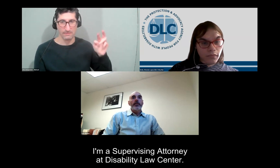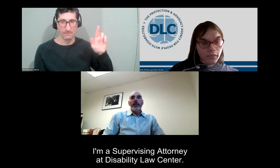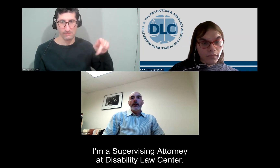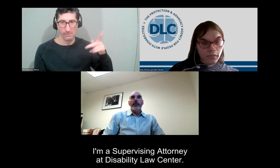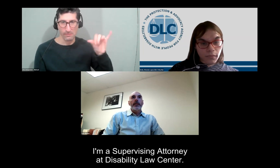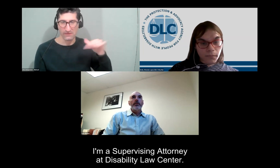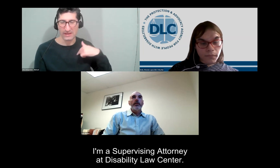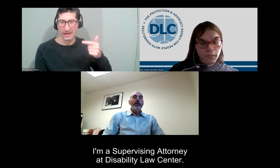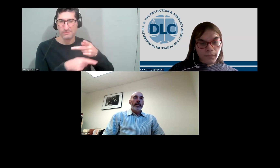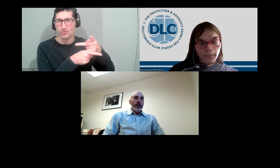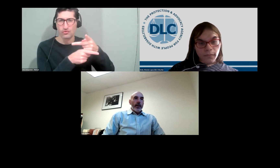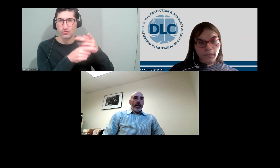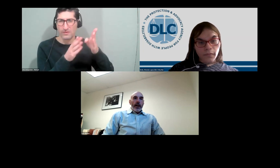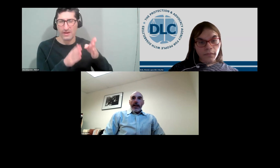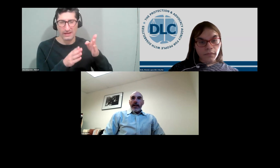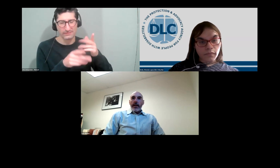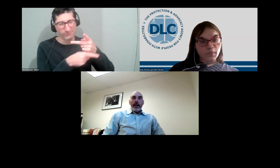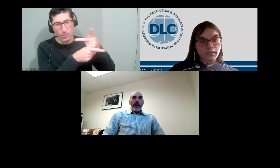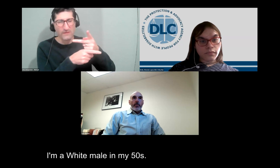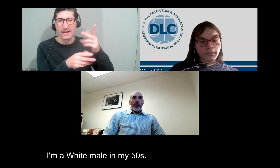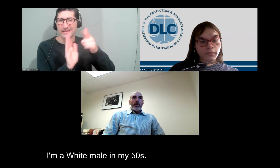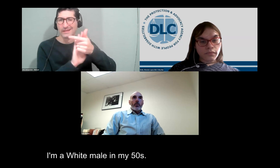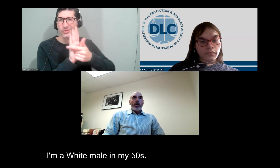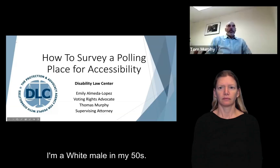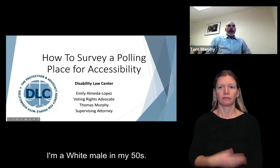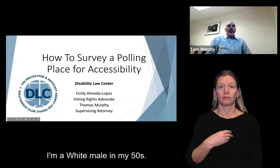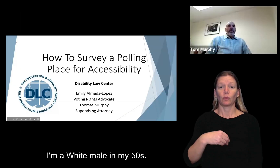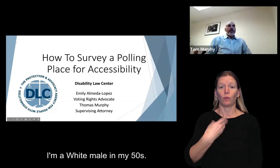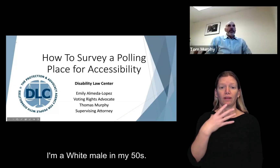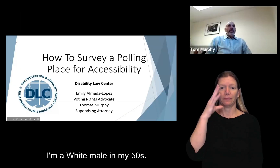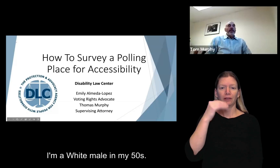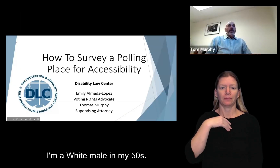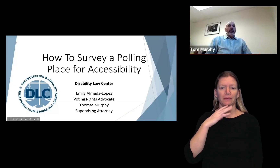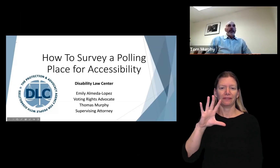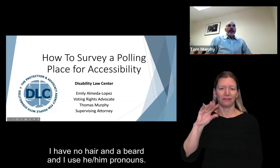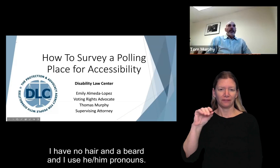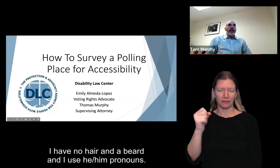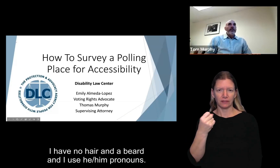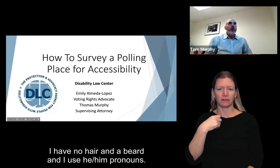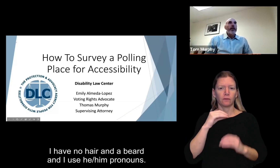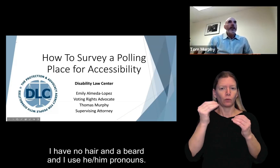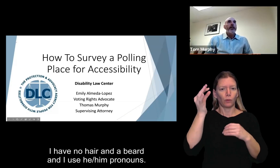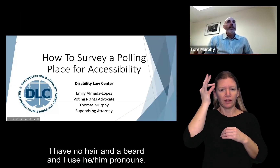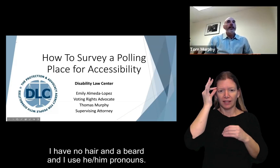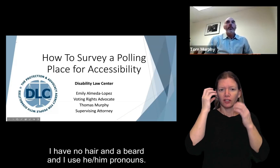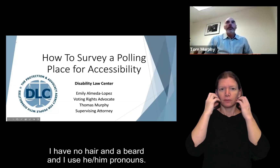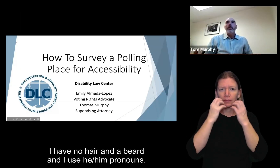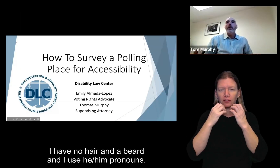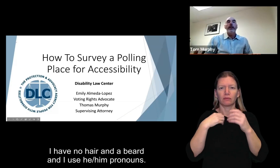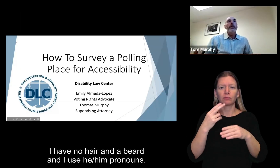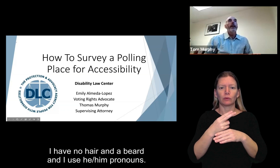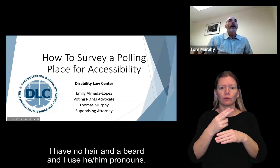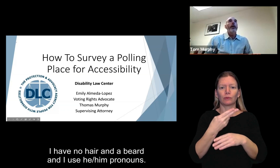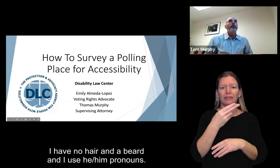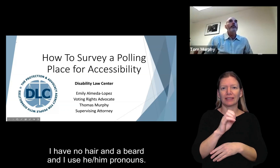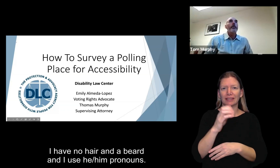attorney at Disability Law Center. I'm a white male in my 50s. I have no hair and a